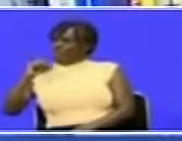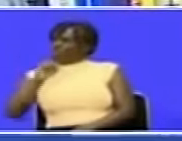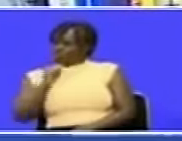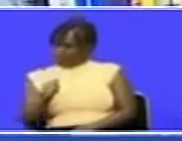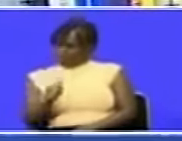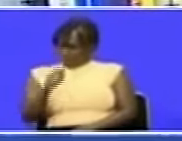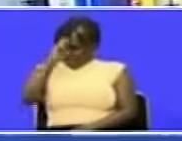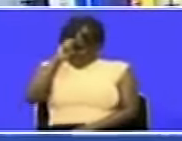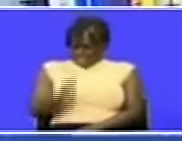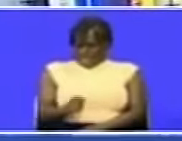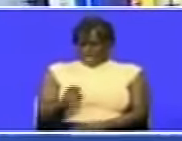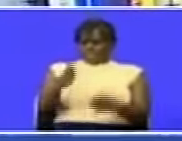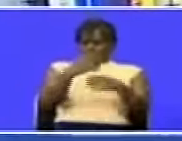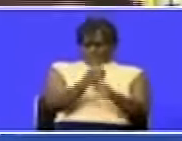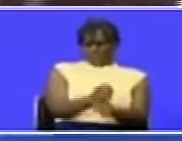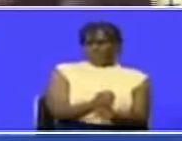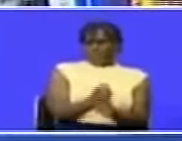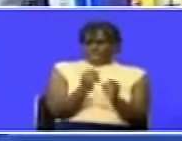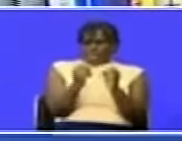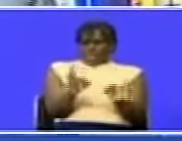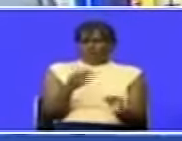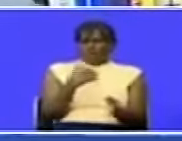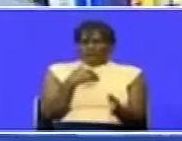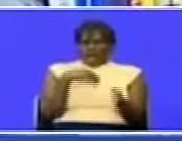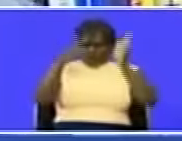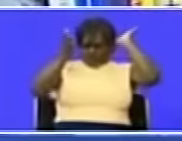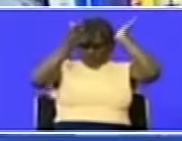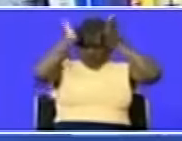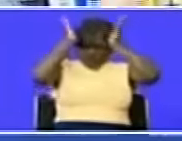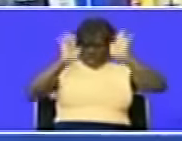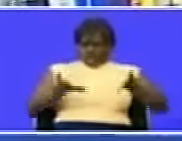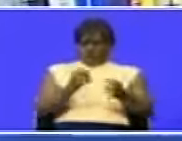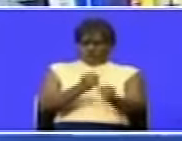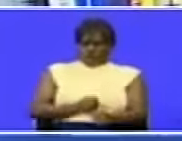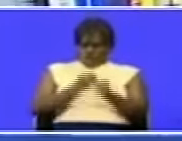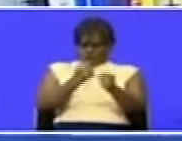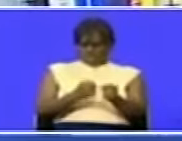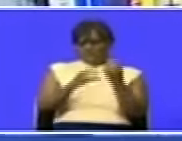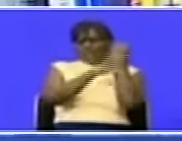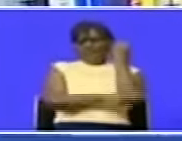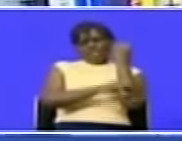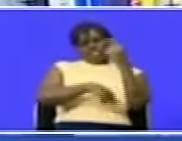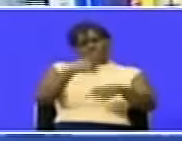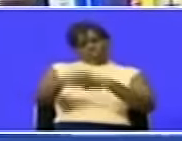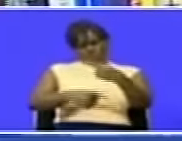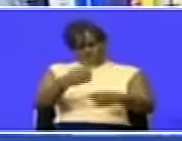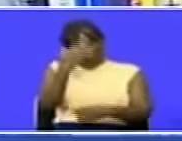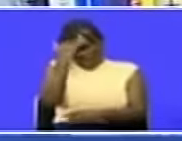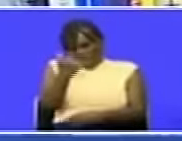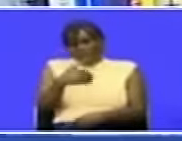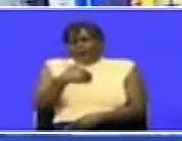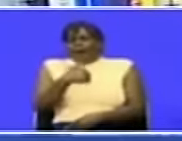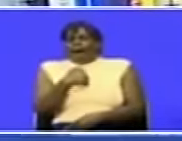be judged by our institution, so that whether you put a donkey or a horse, the country will run, because